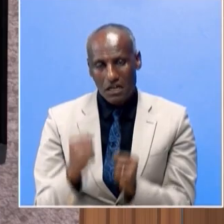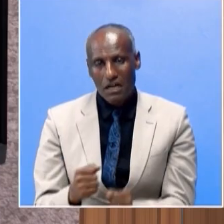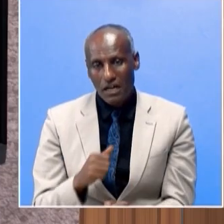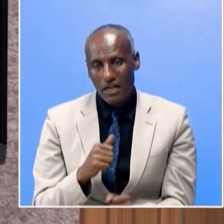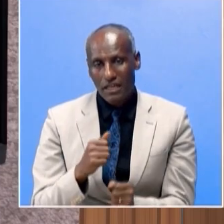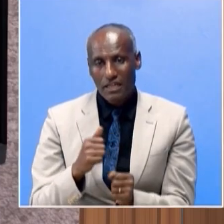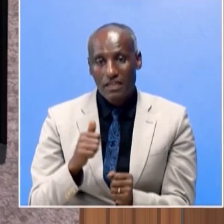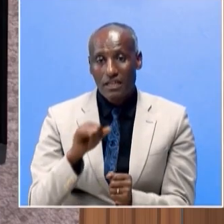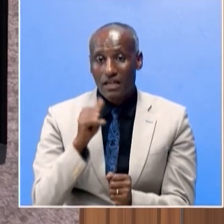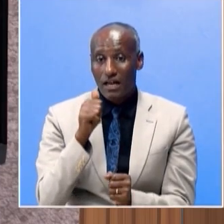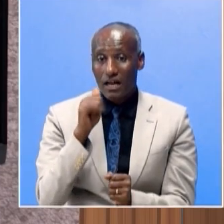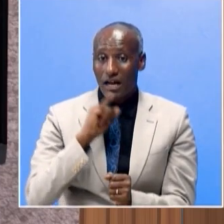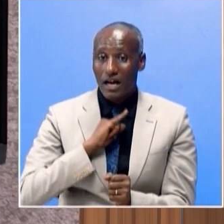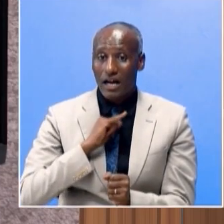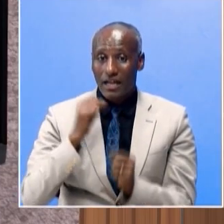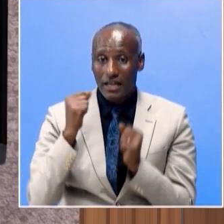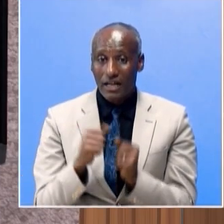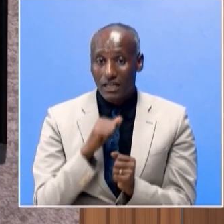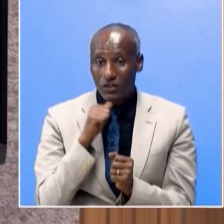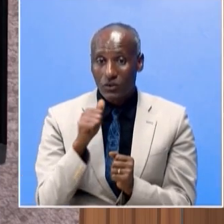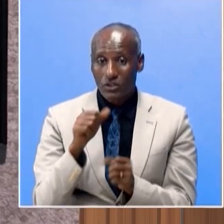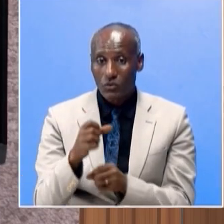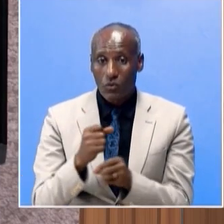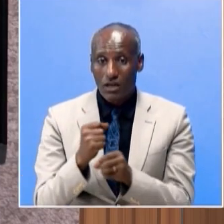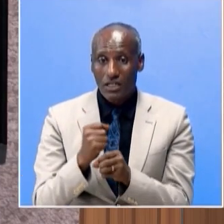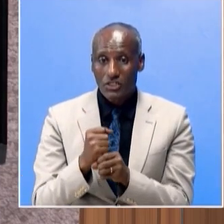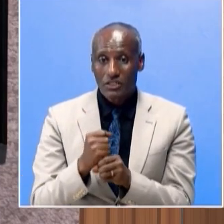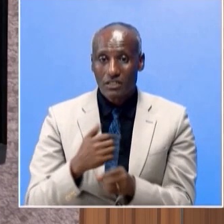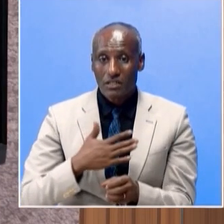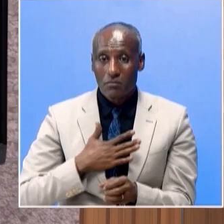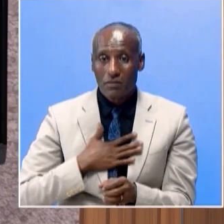clear? Bravo. And also we can use